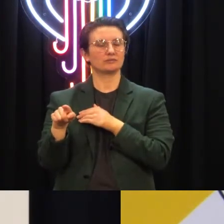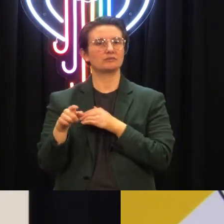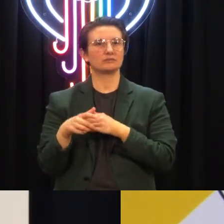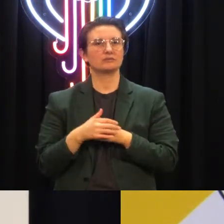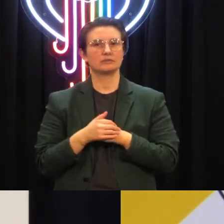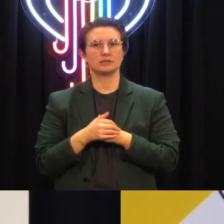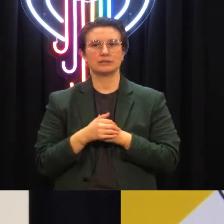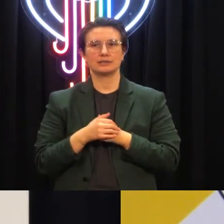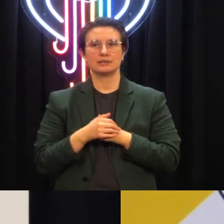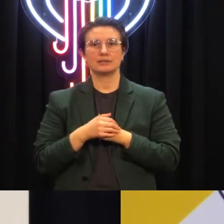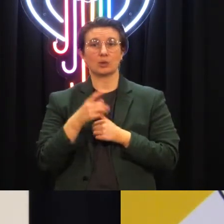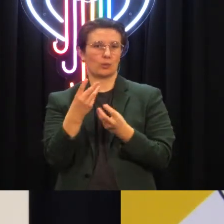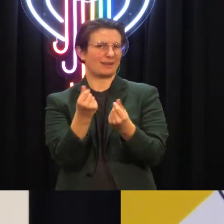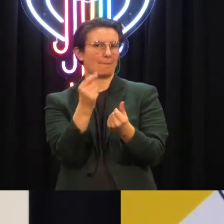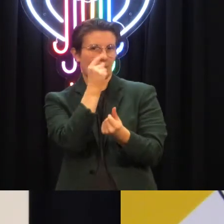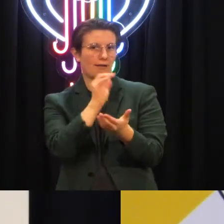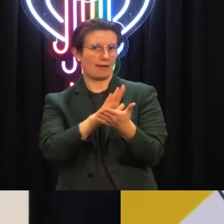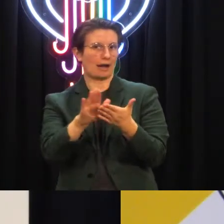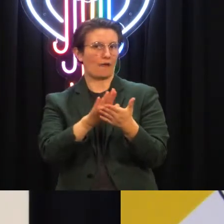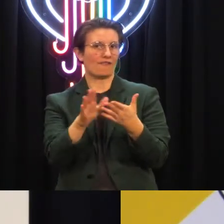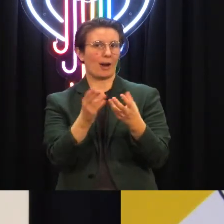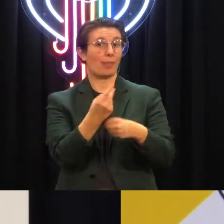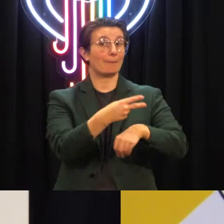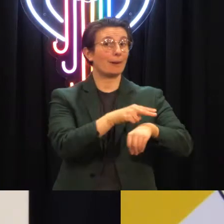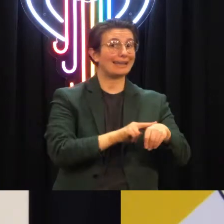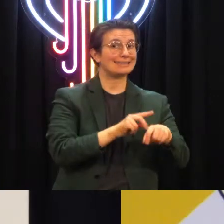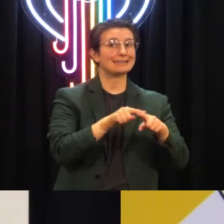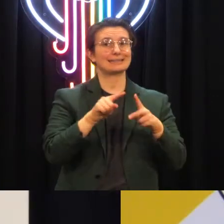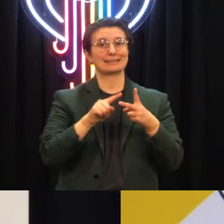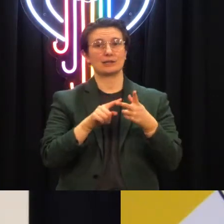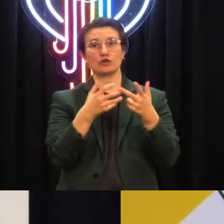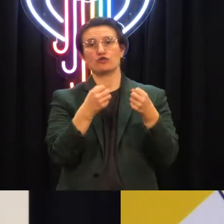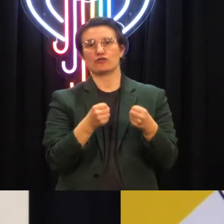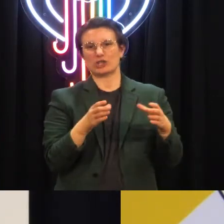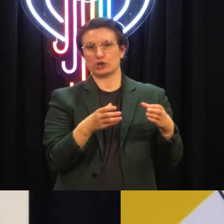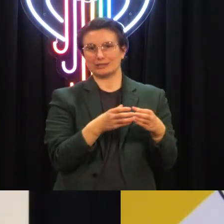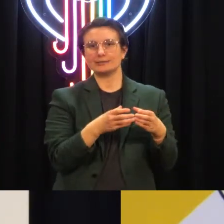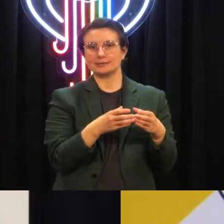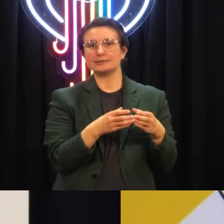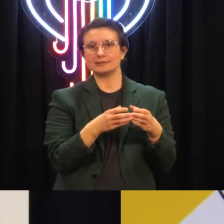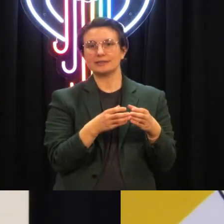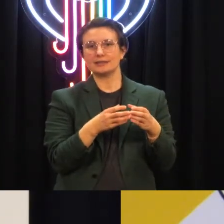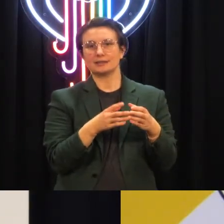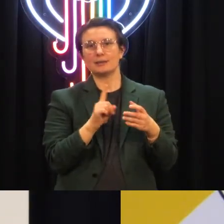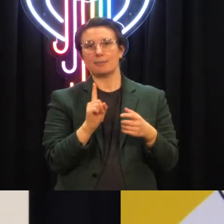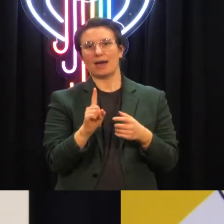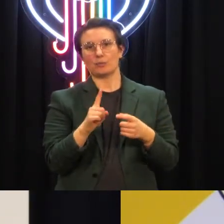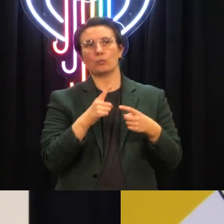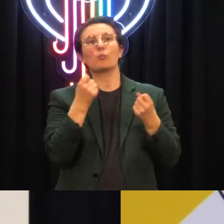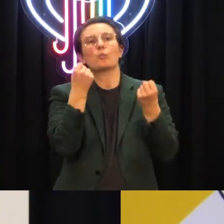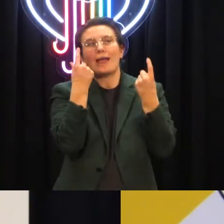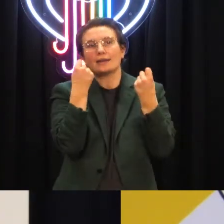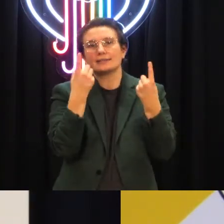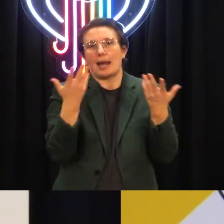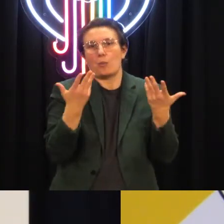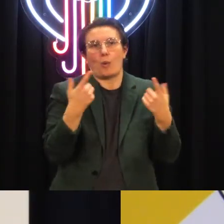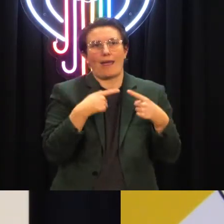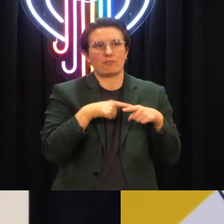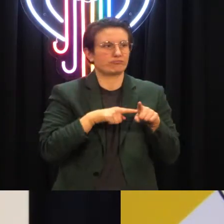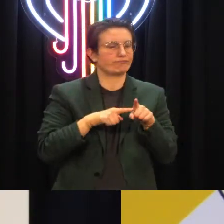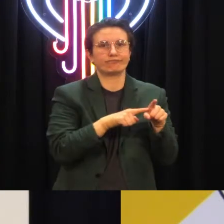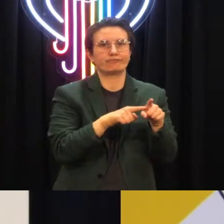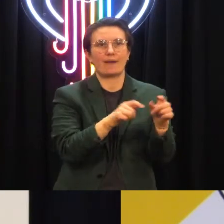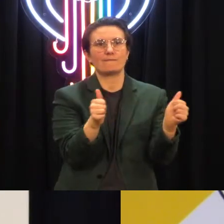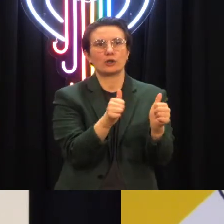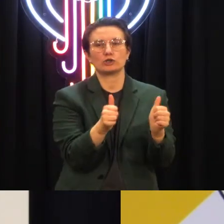the police and from corrections. But again, what I think is really important is our understanding where they've been. Do you have an update on getting